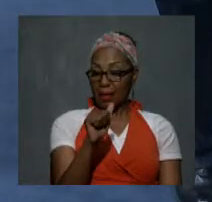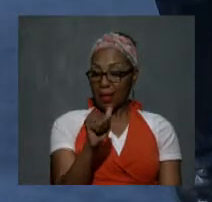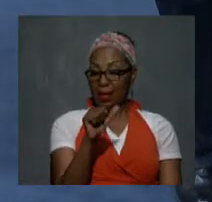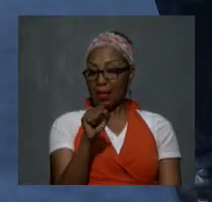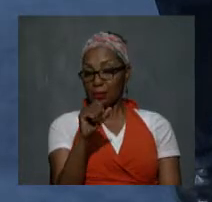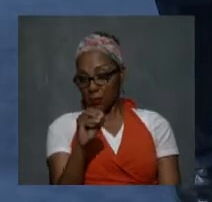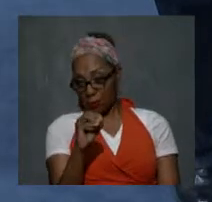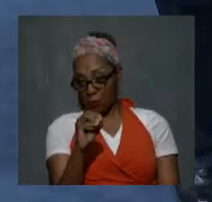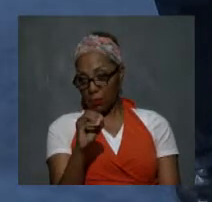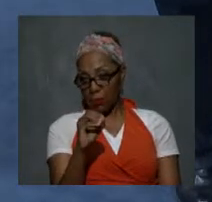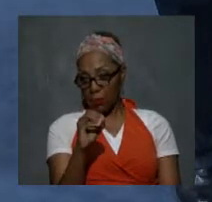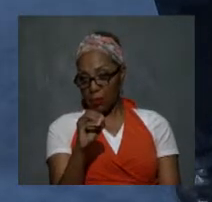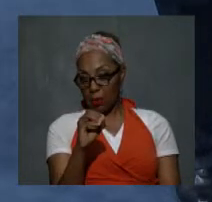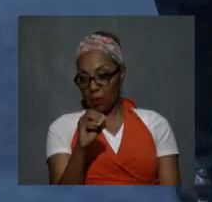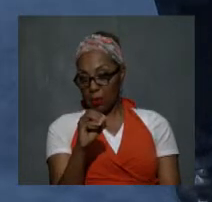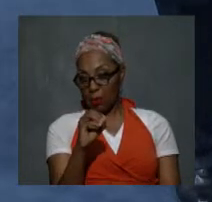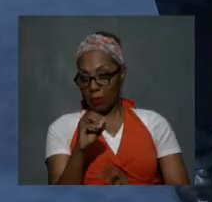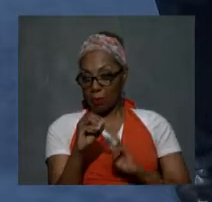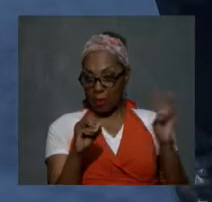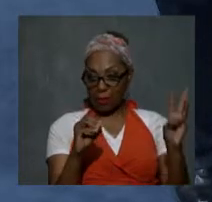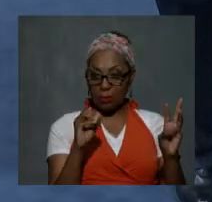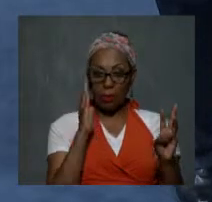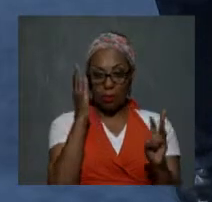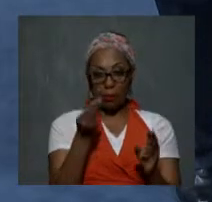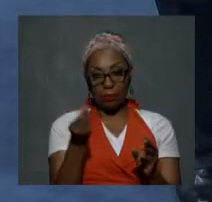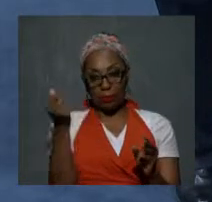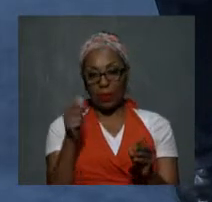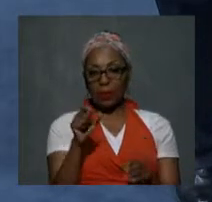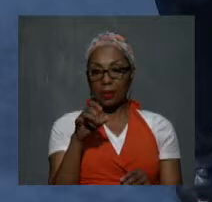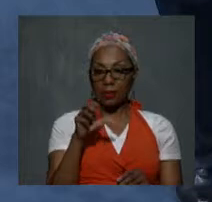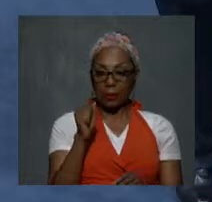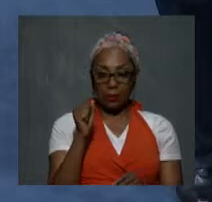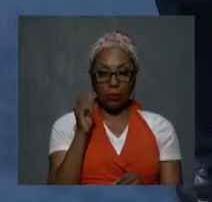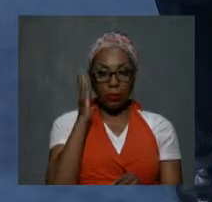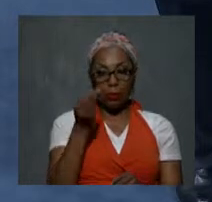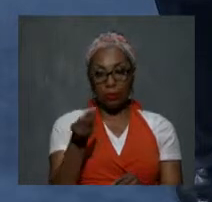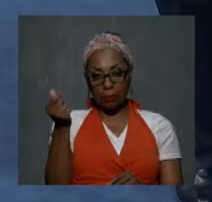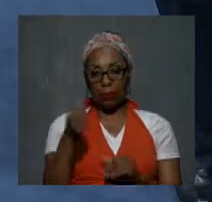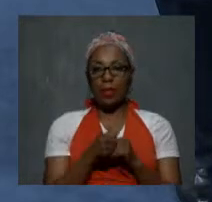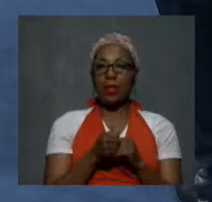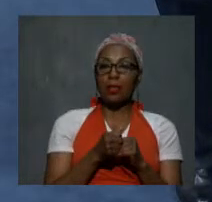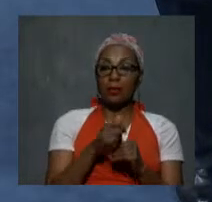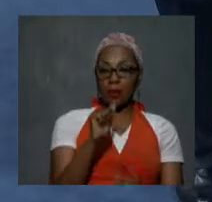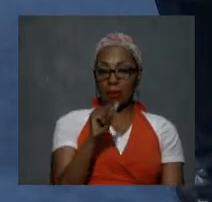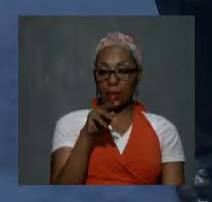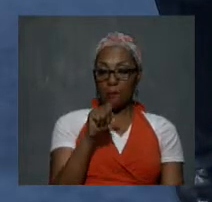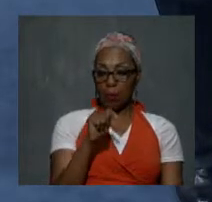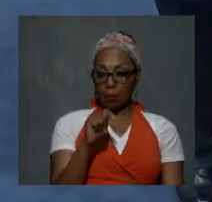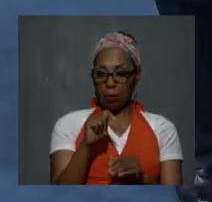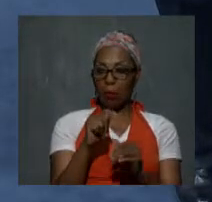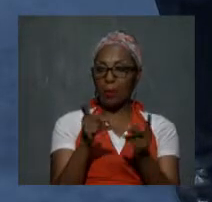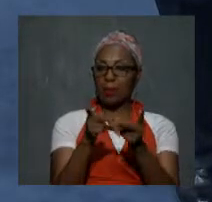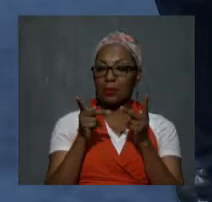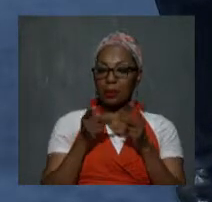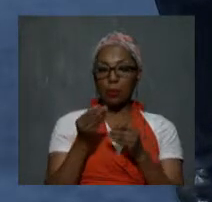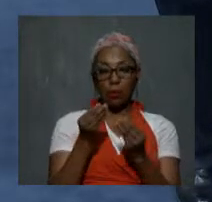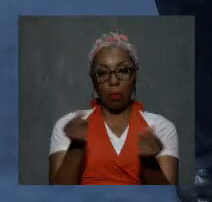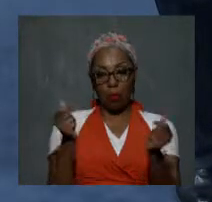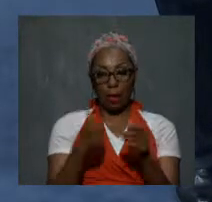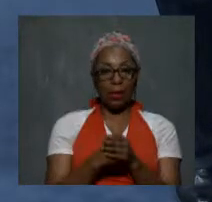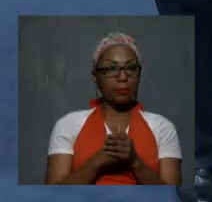west end will go away. The Sears building will go away. The Auto Center will go away. And what you see in the site